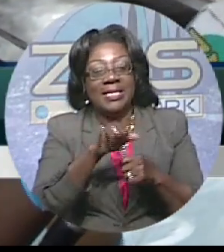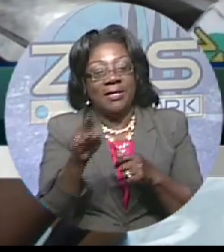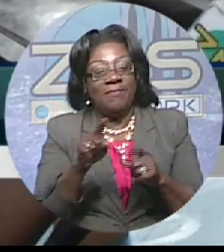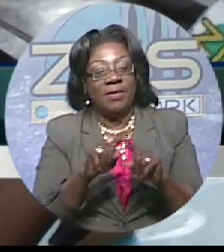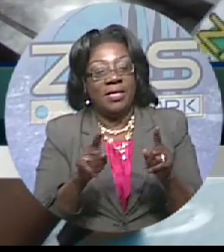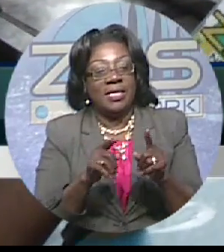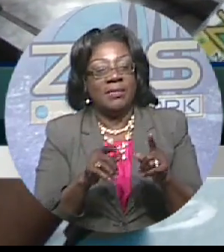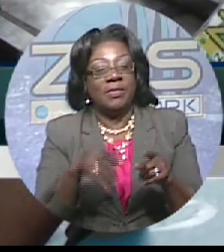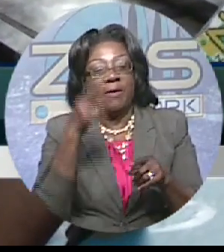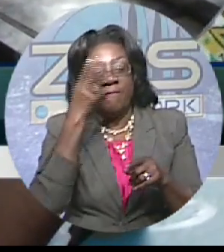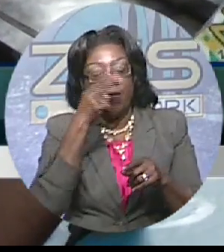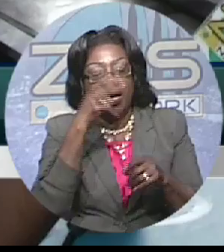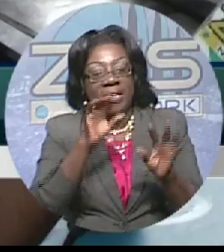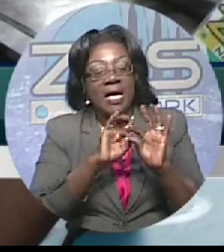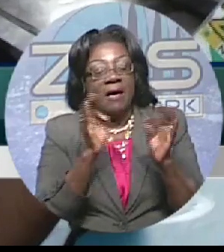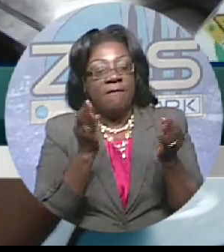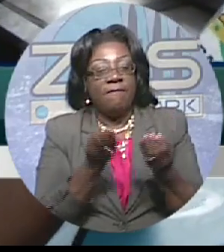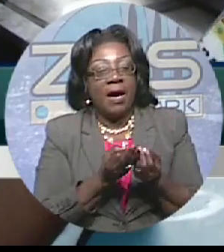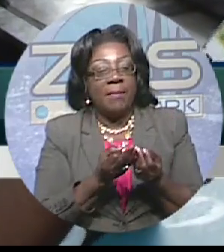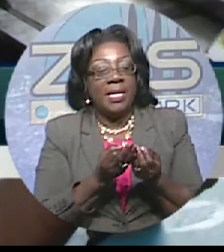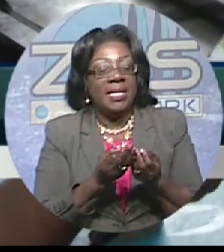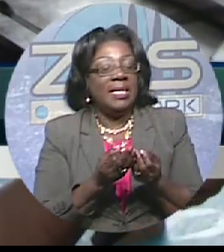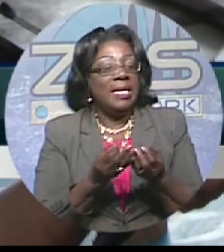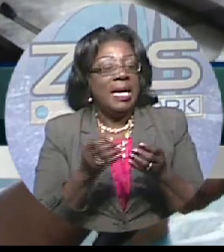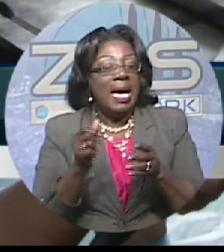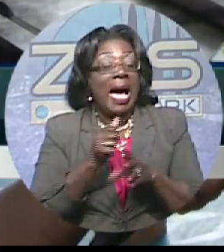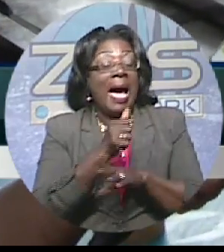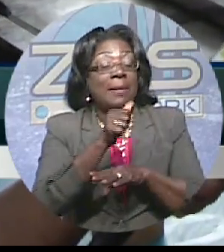fun, family-friendly atmosphere that